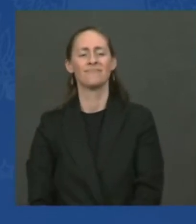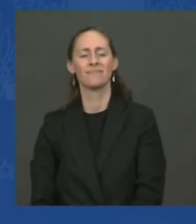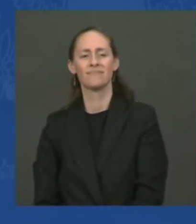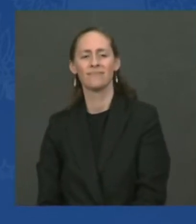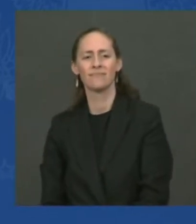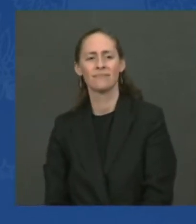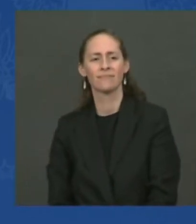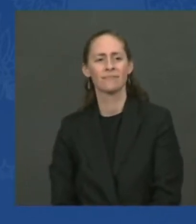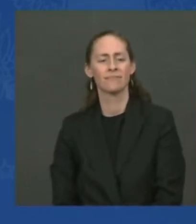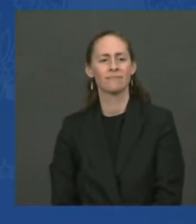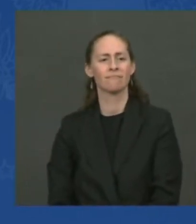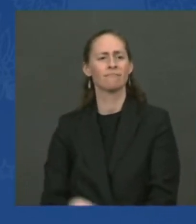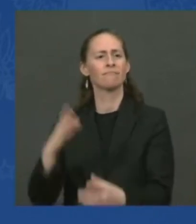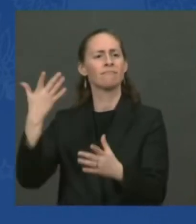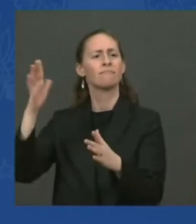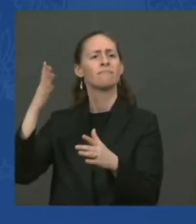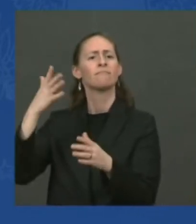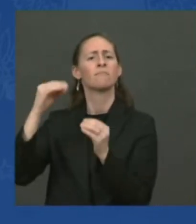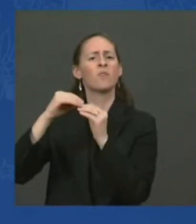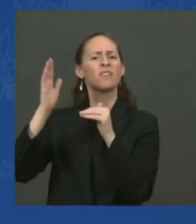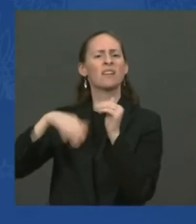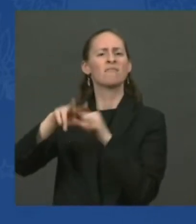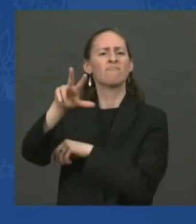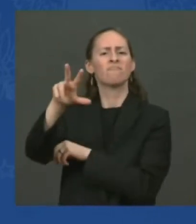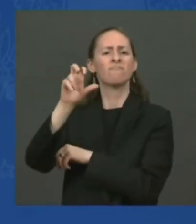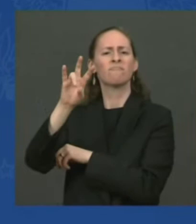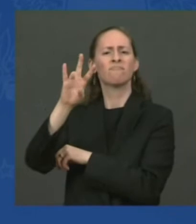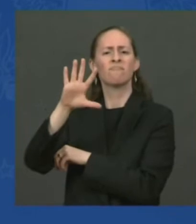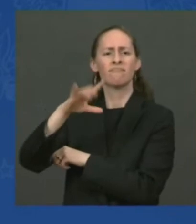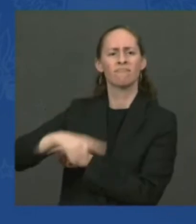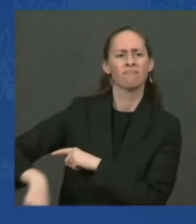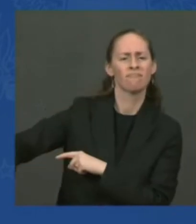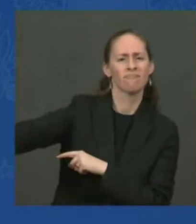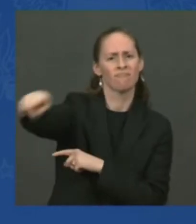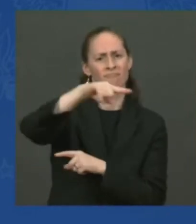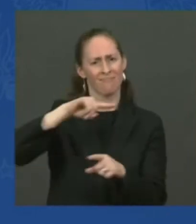375 mayors, Democrats and Republicans,